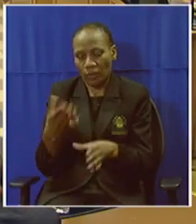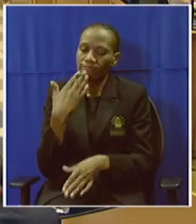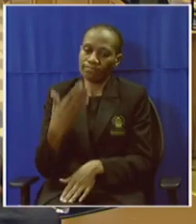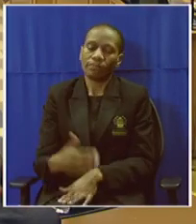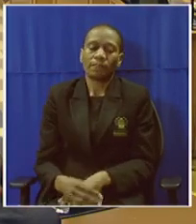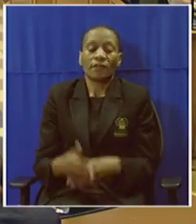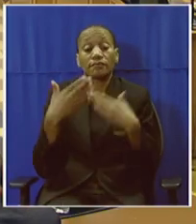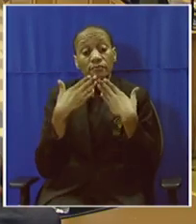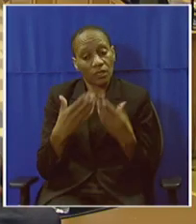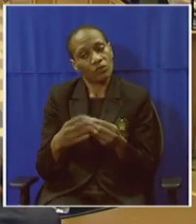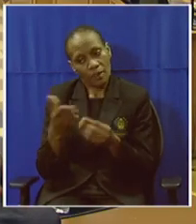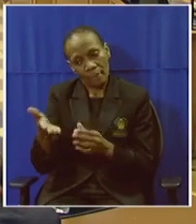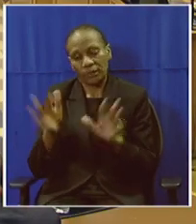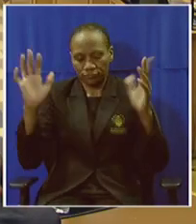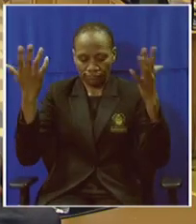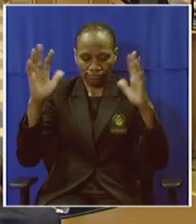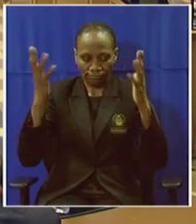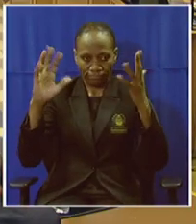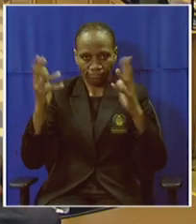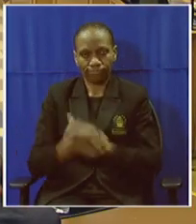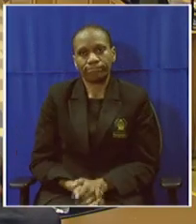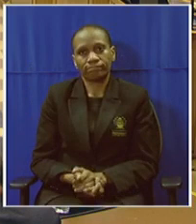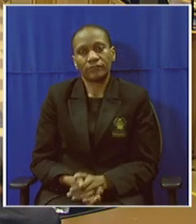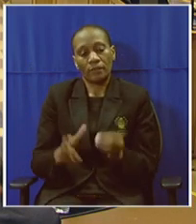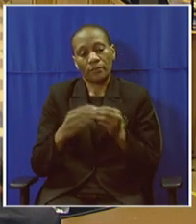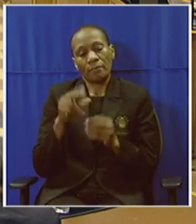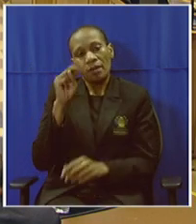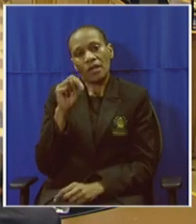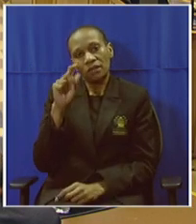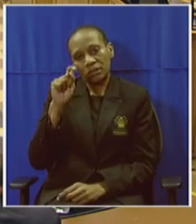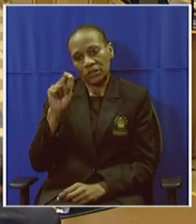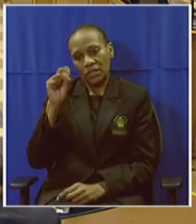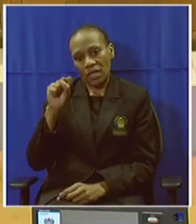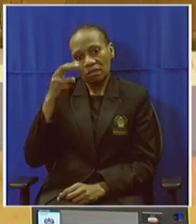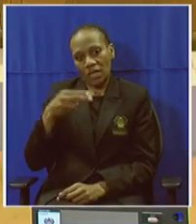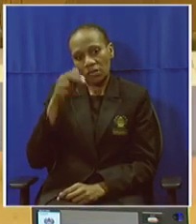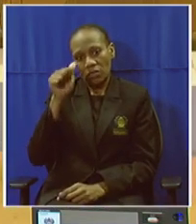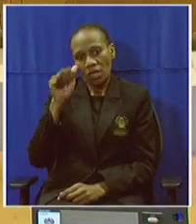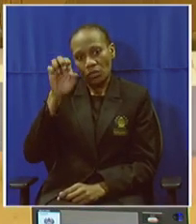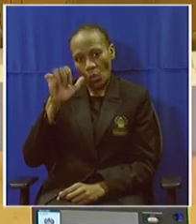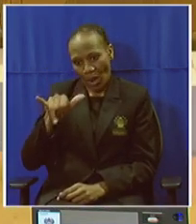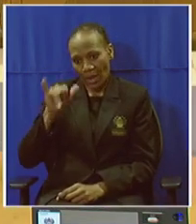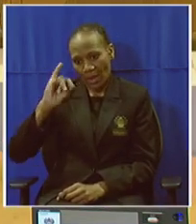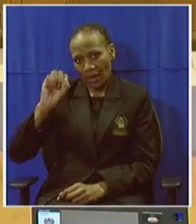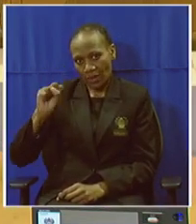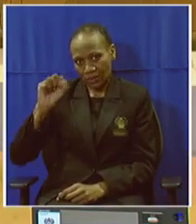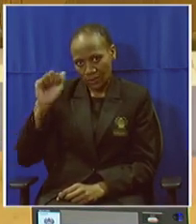Honorable Member. Honorable Nchaisa.